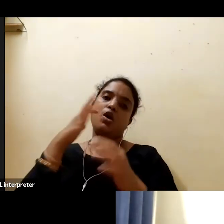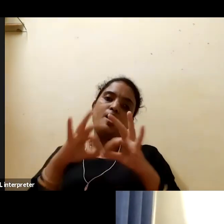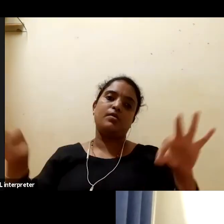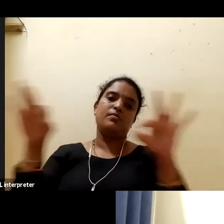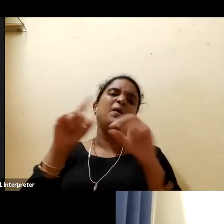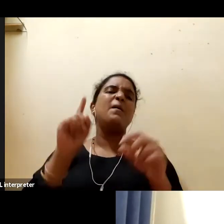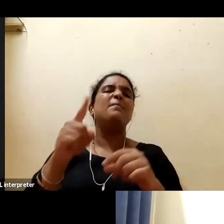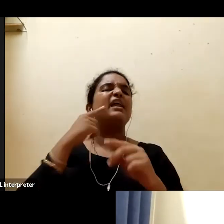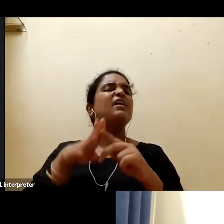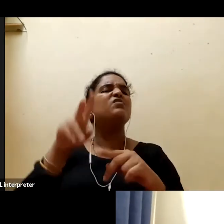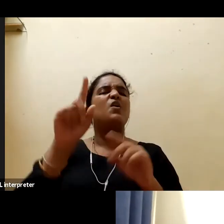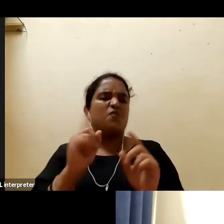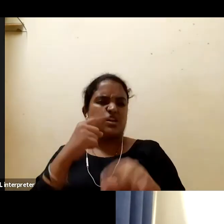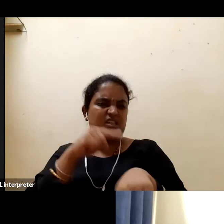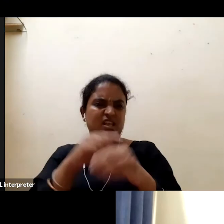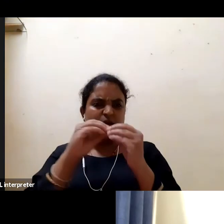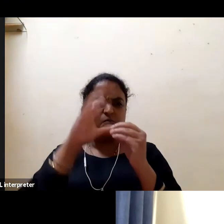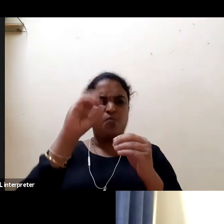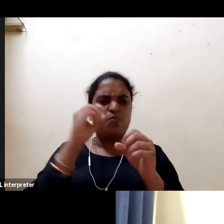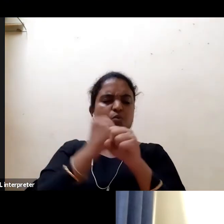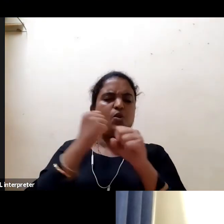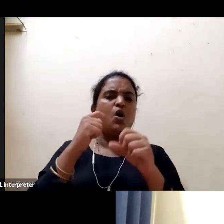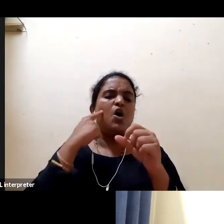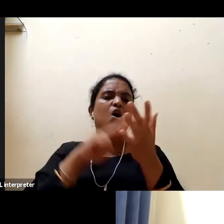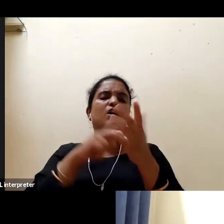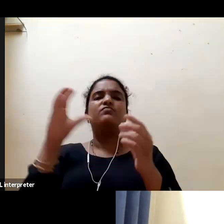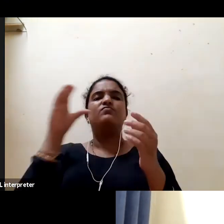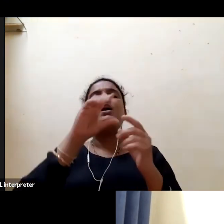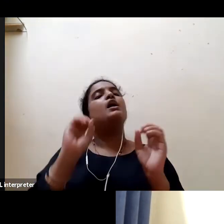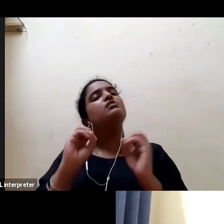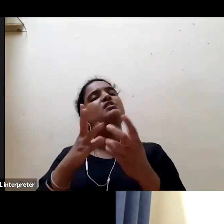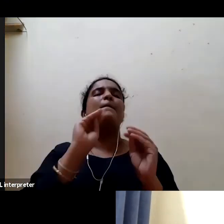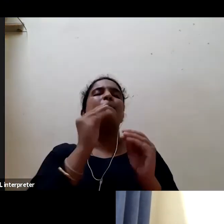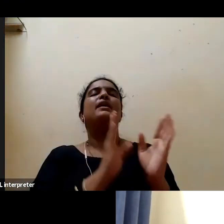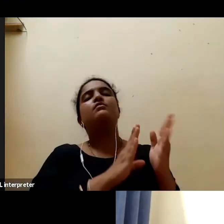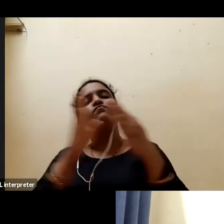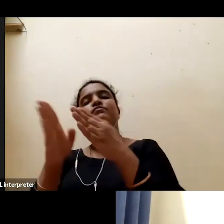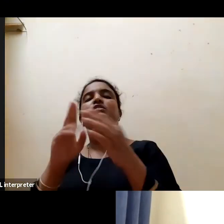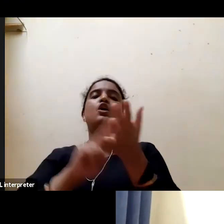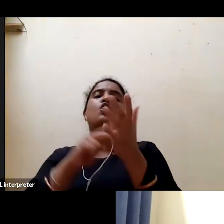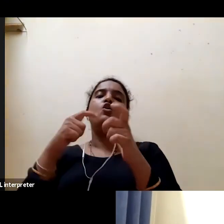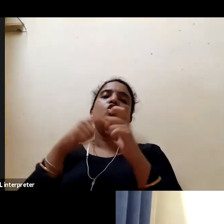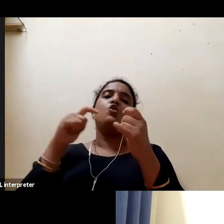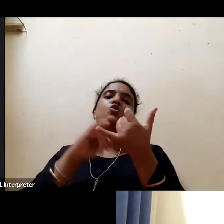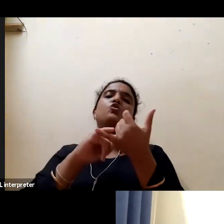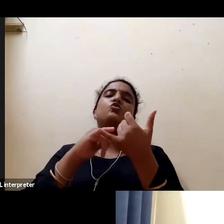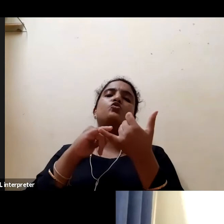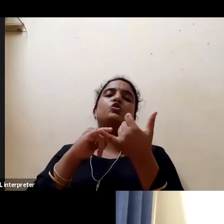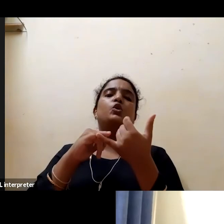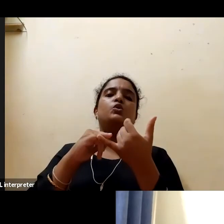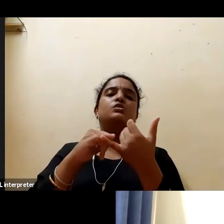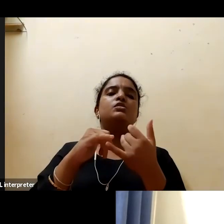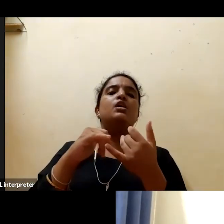started blogging at all, I would definitely say you can start off with a newsletter directly. If you're not, because that's a different kind